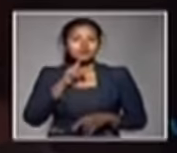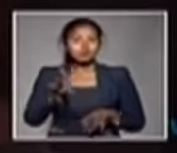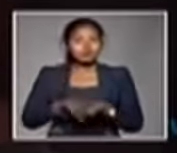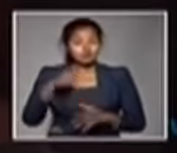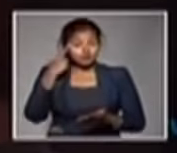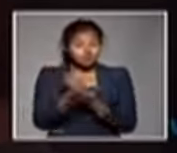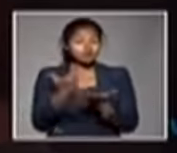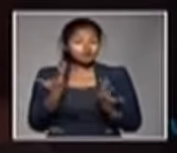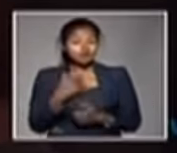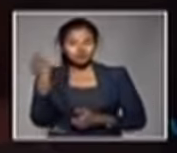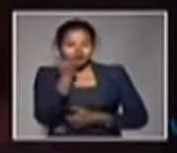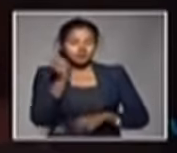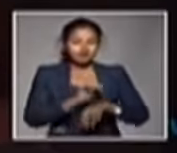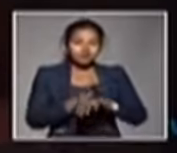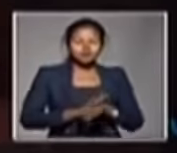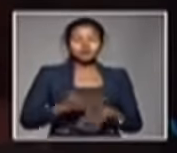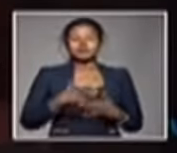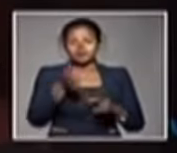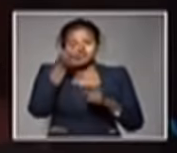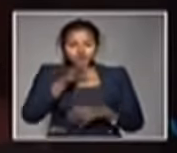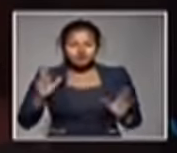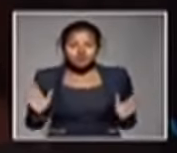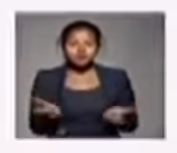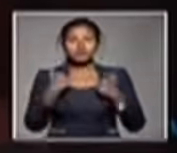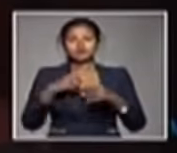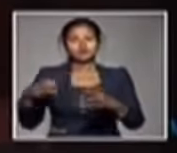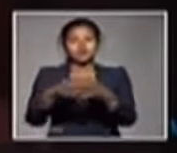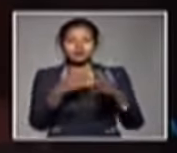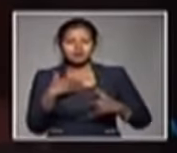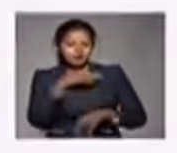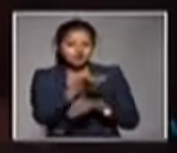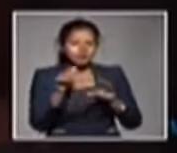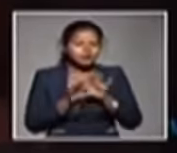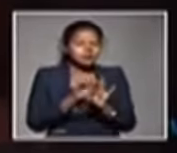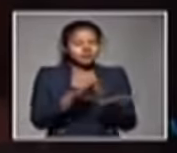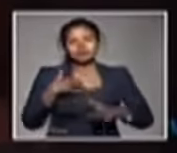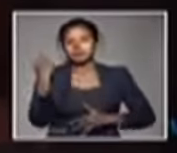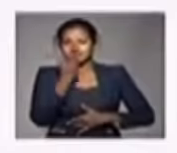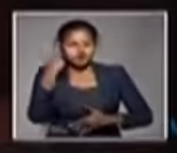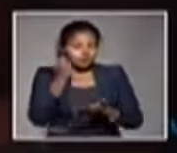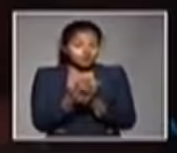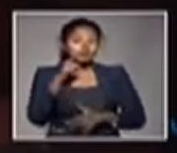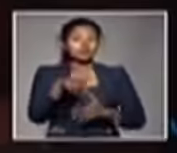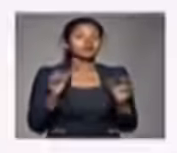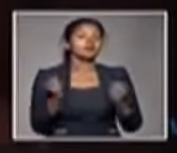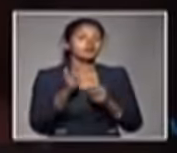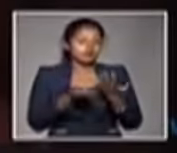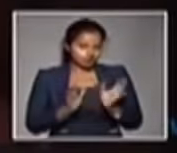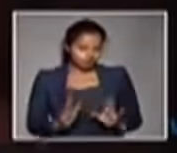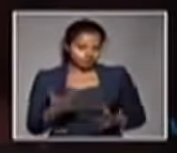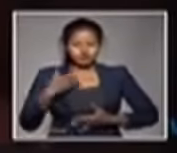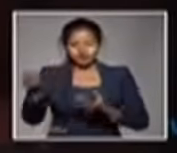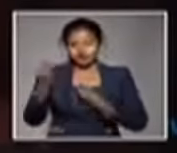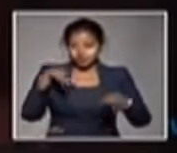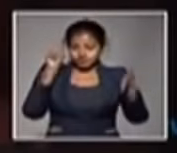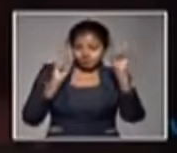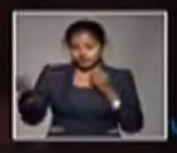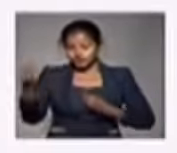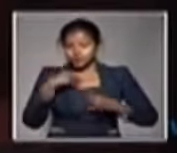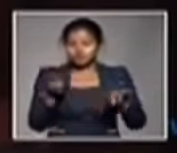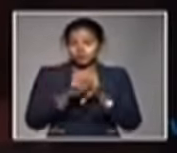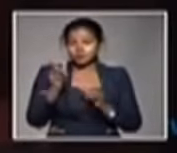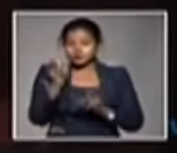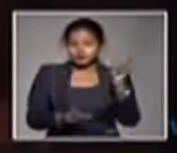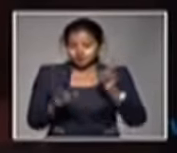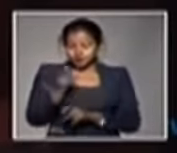in identifying the origin of the virus in clusters and the community as well. That is a dangerous situation. We have received information that individuals who